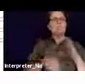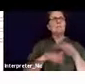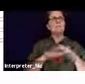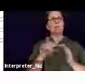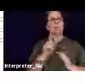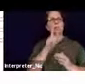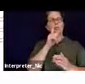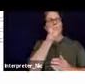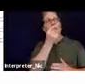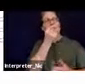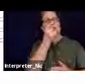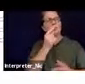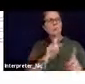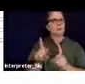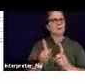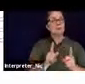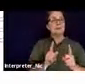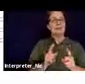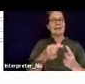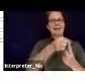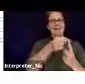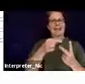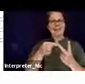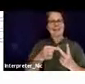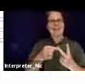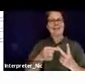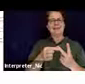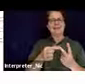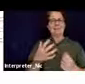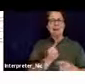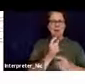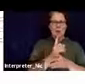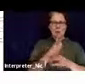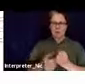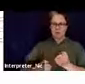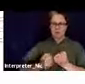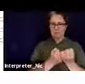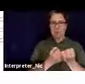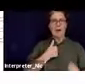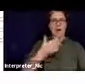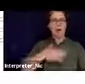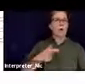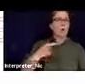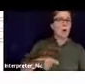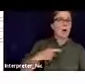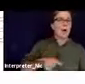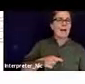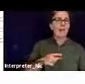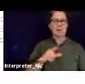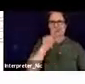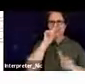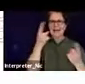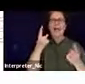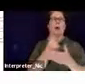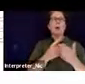What you also need to be prepared to do is to talk about why you want that support. So it's not sufficient just to say, I'd like